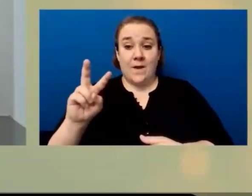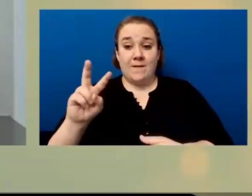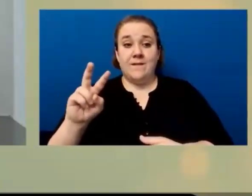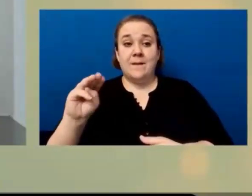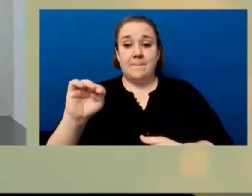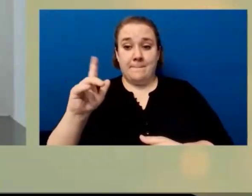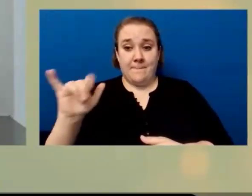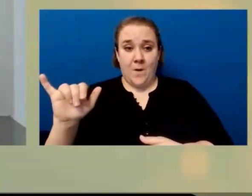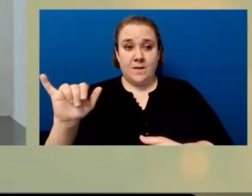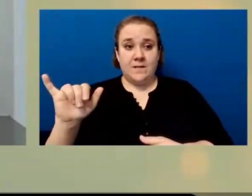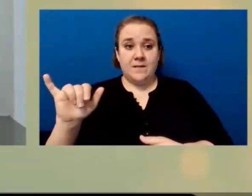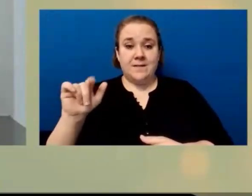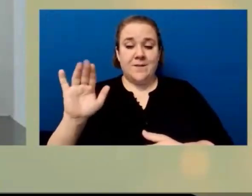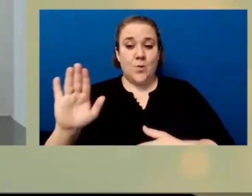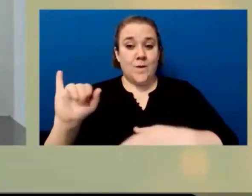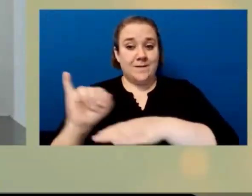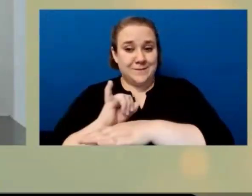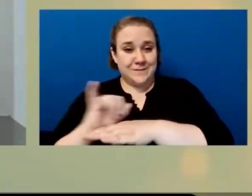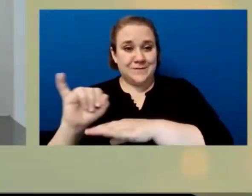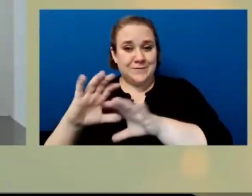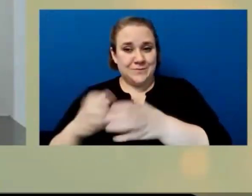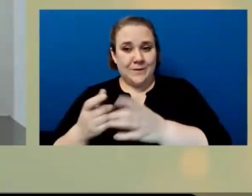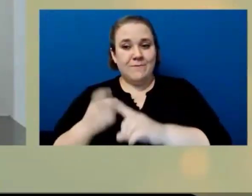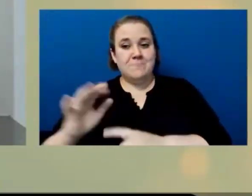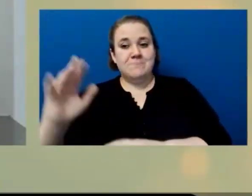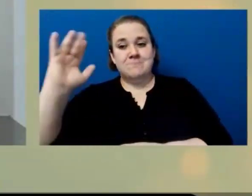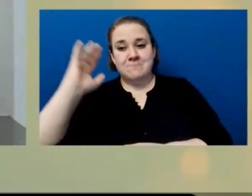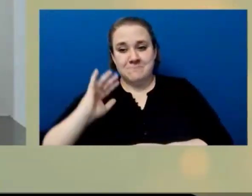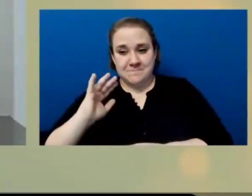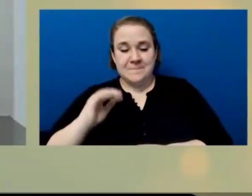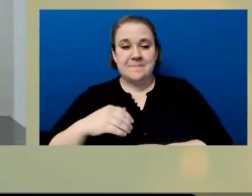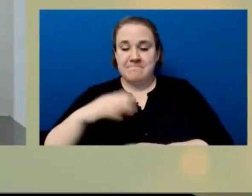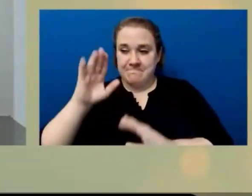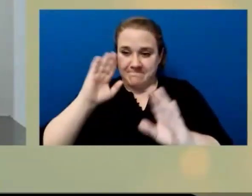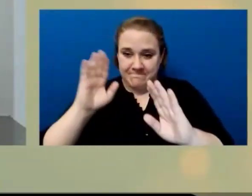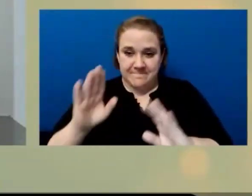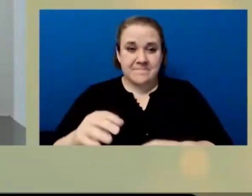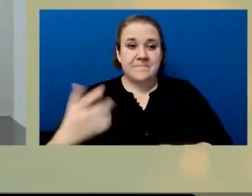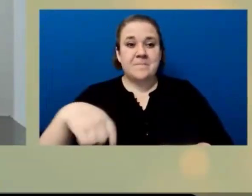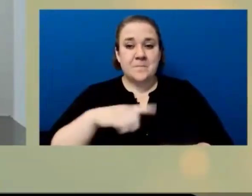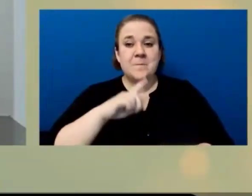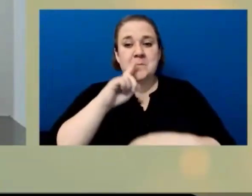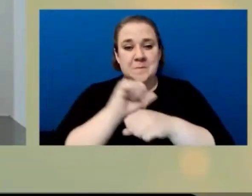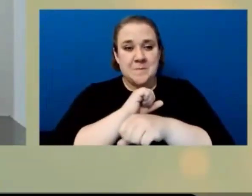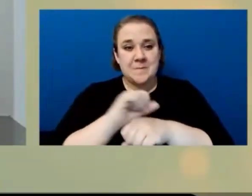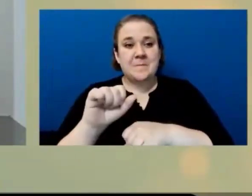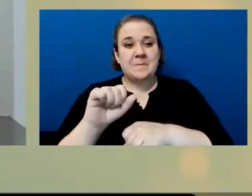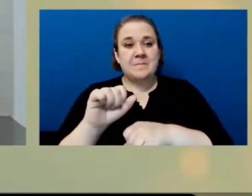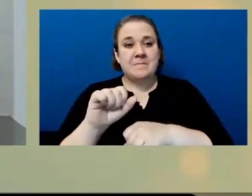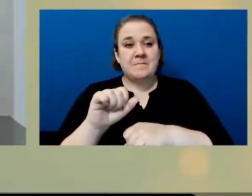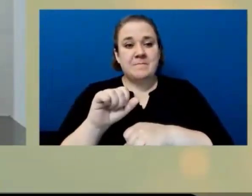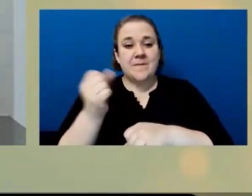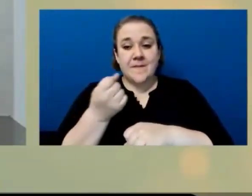Our reading this morning is by the poet Jean Lohman, Shaking the Tree.